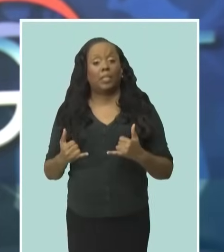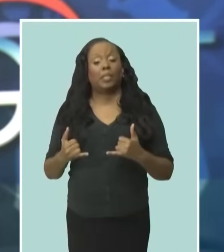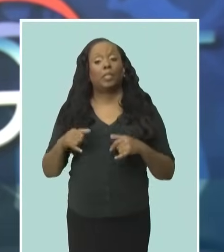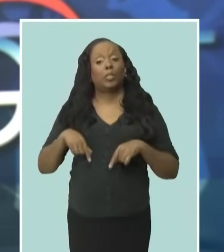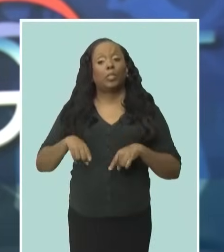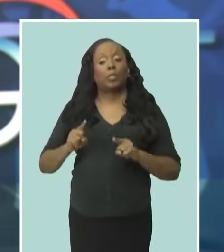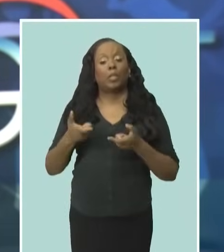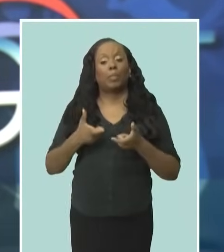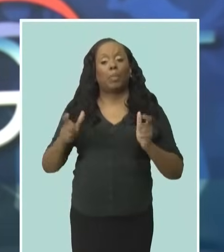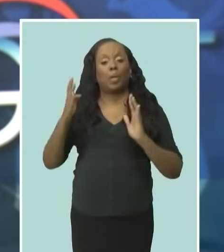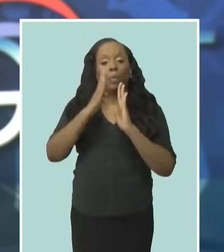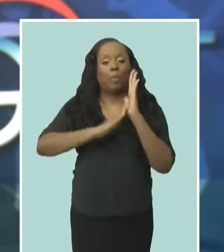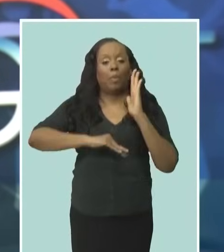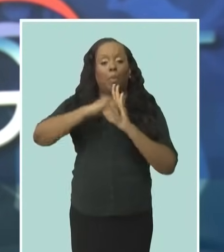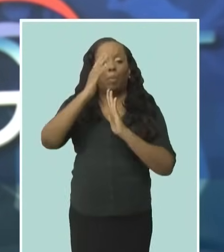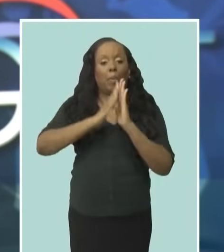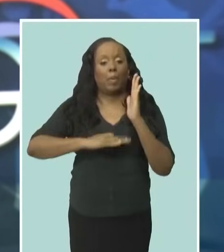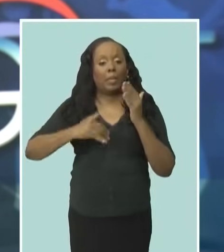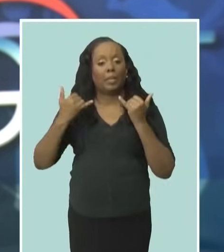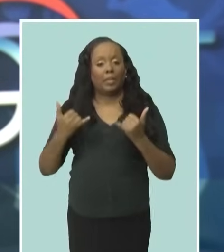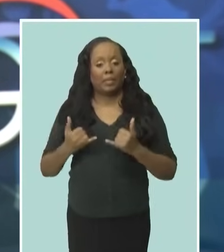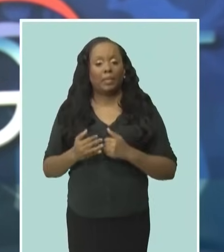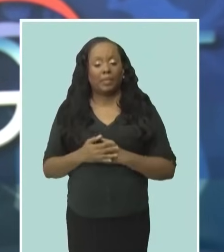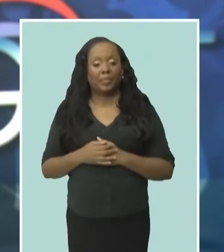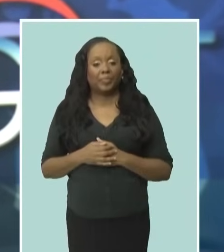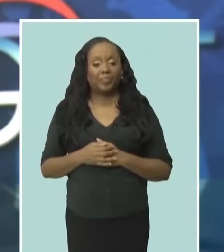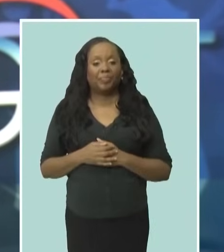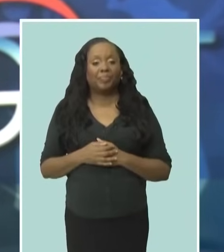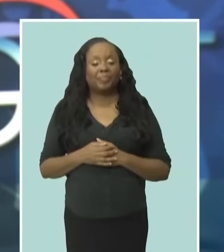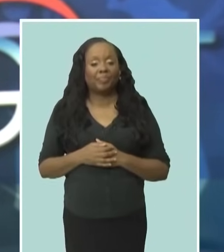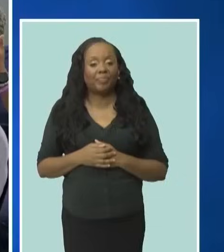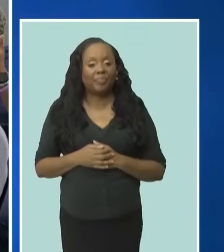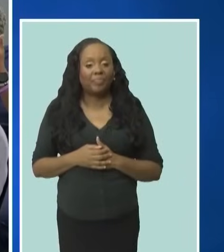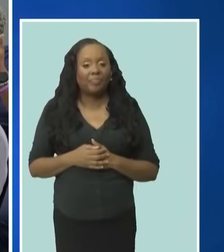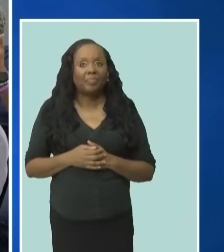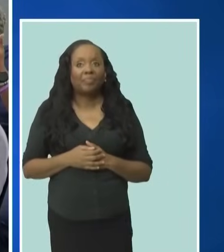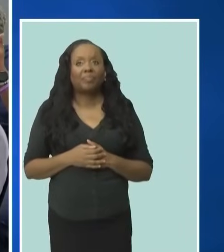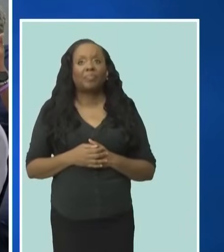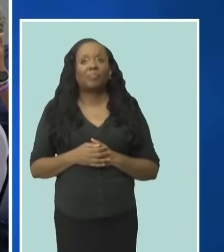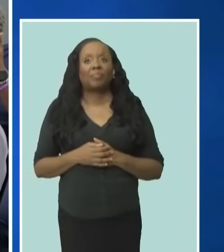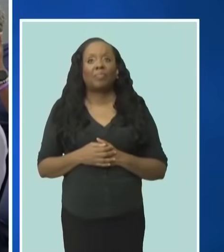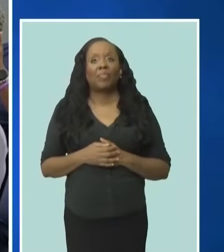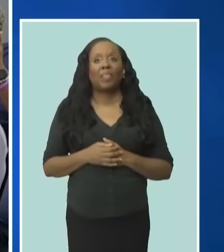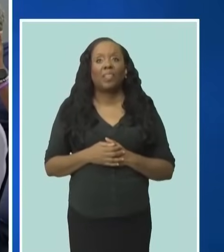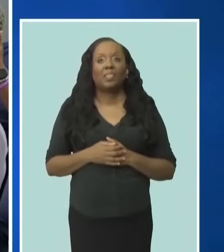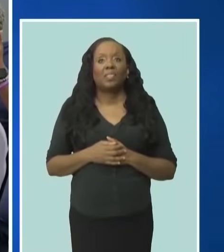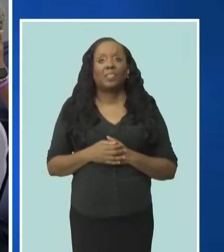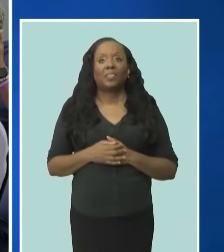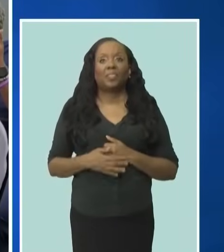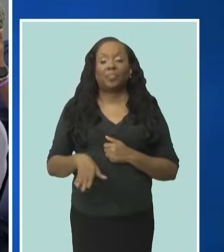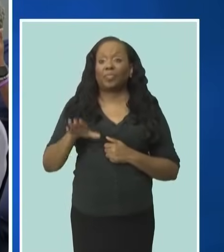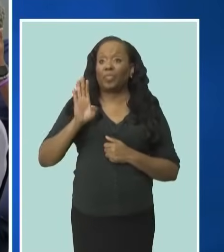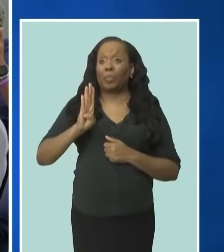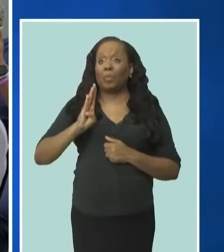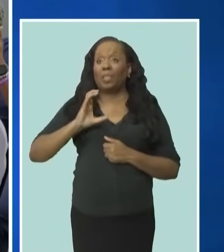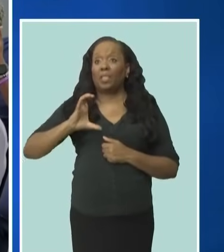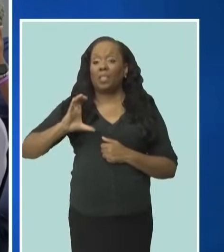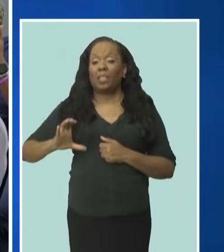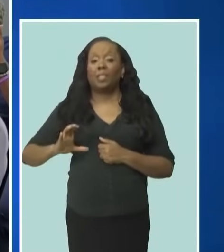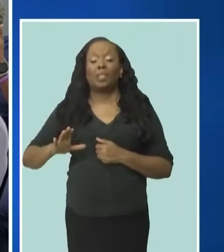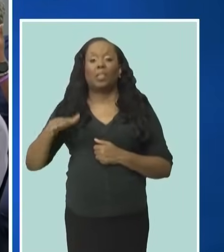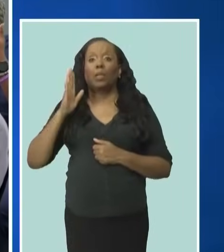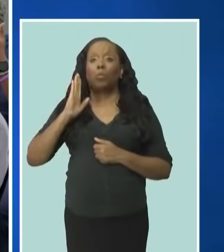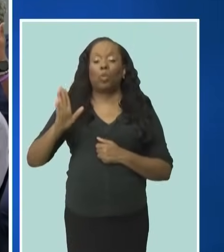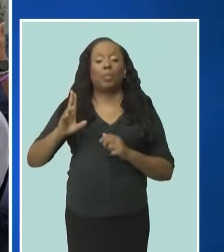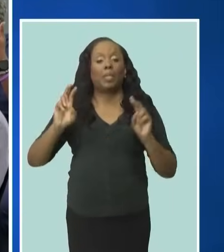Arts Department. Anesta Henry has that story. The Barbados Community College will serve as the vibrant